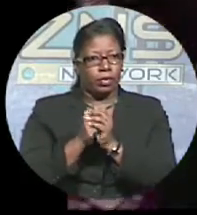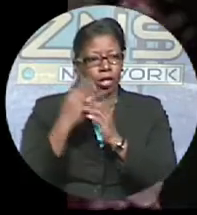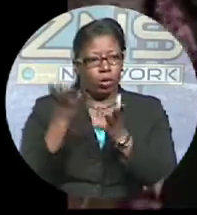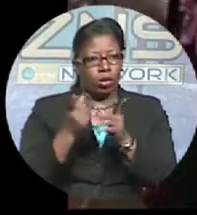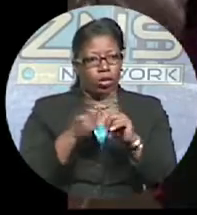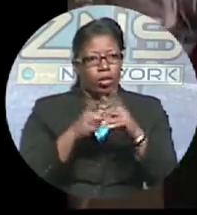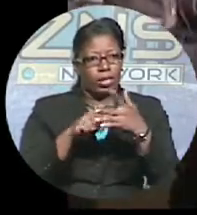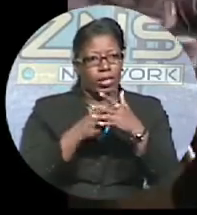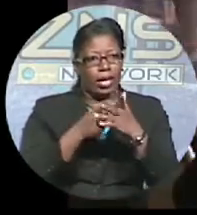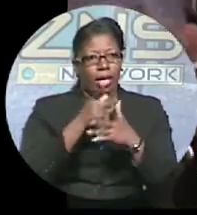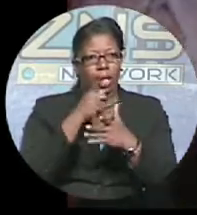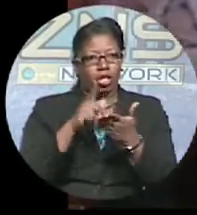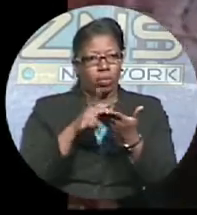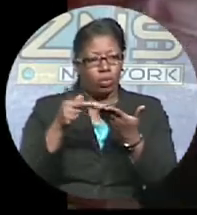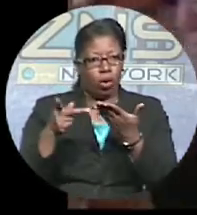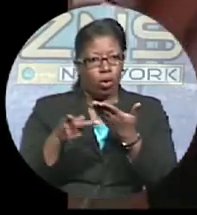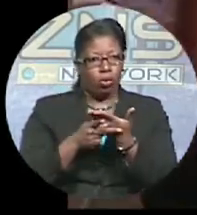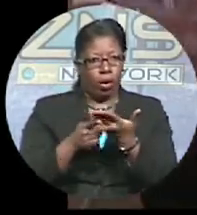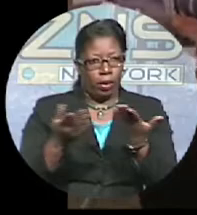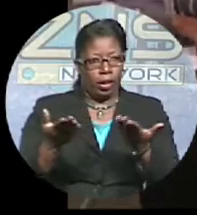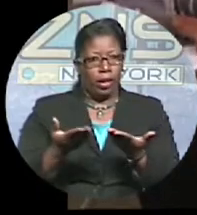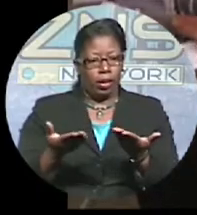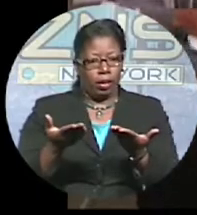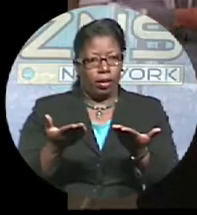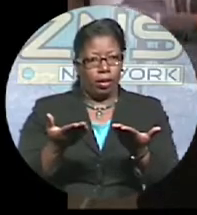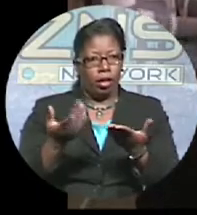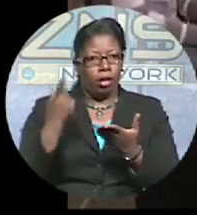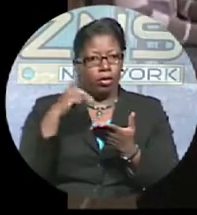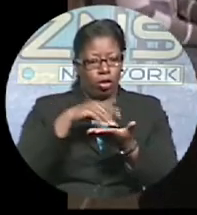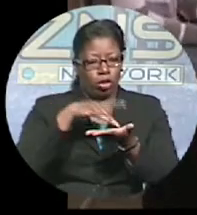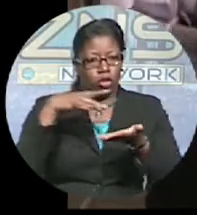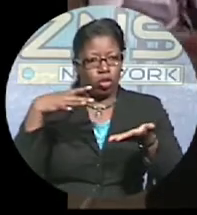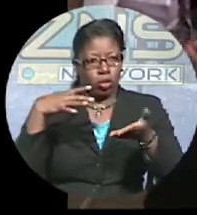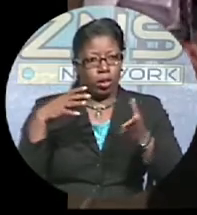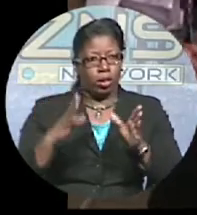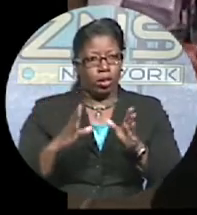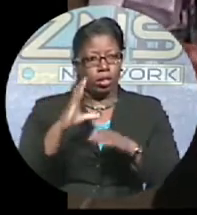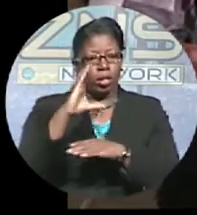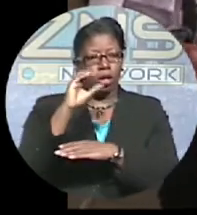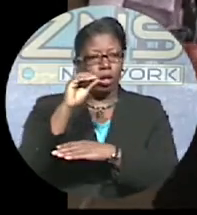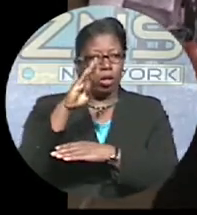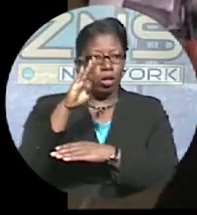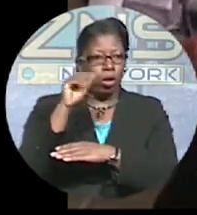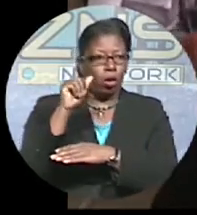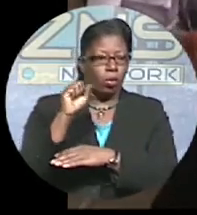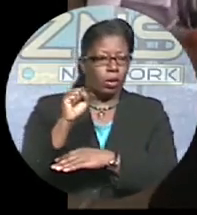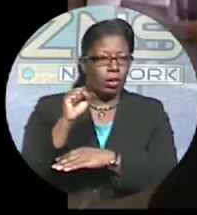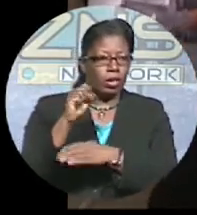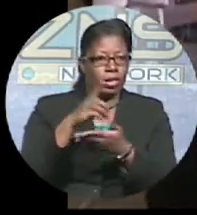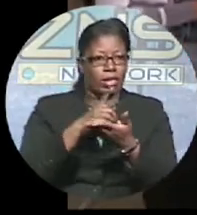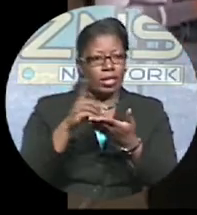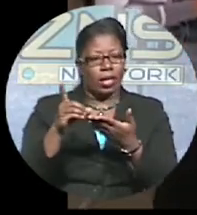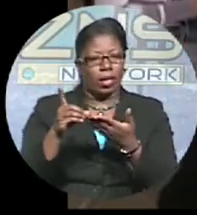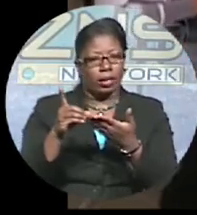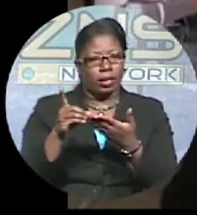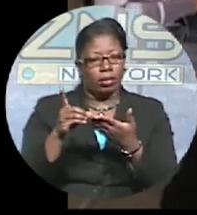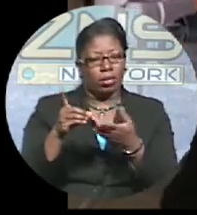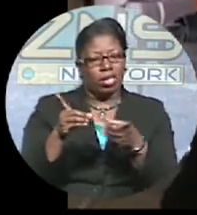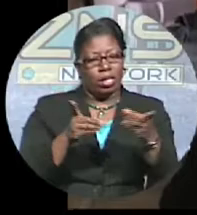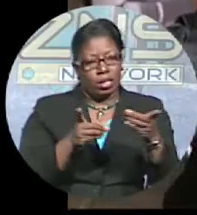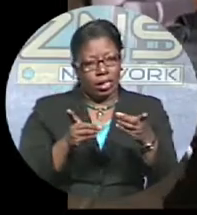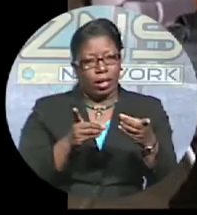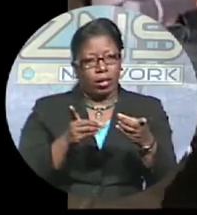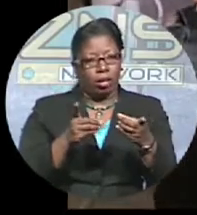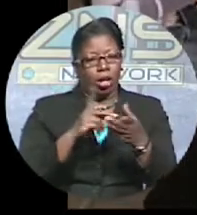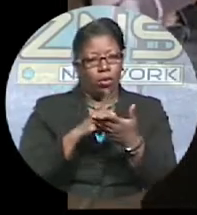lunch program here at the College of the Bahamas for underprivileged students. C.O.B.U.S is ready to design a program, a pilot program to try out, where we donated